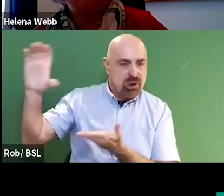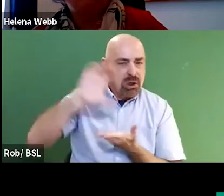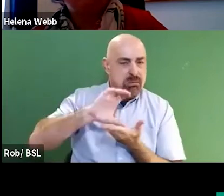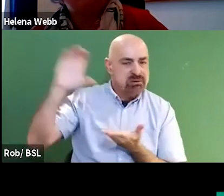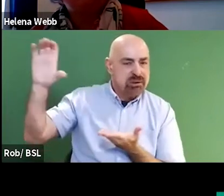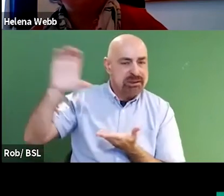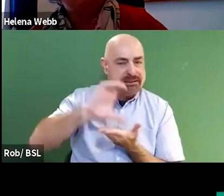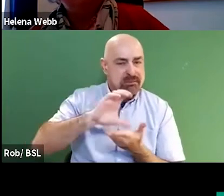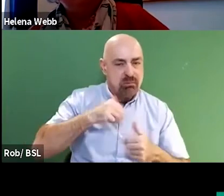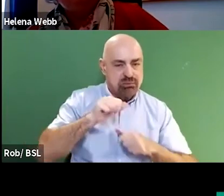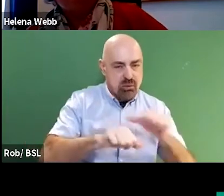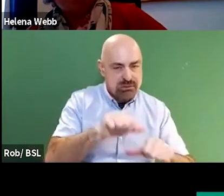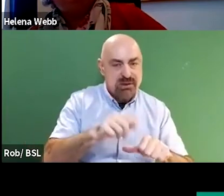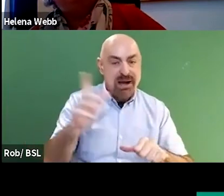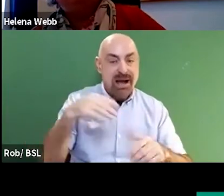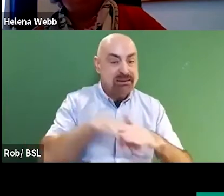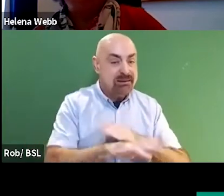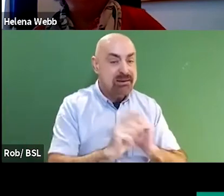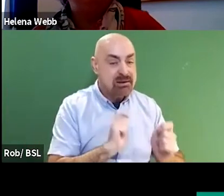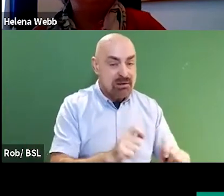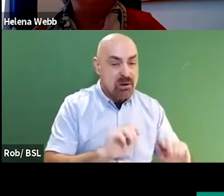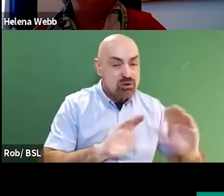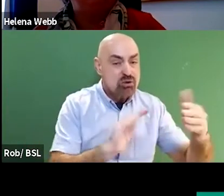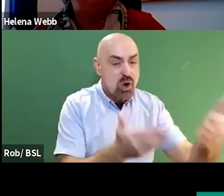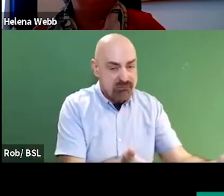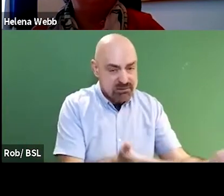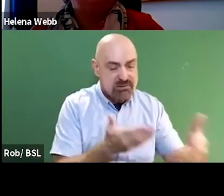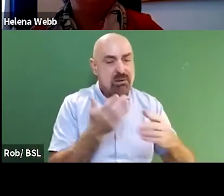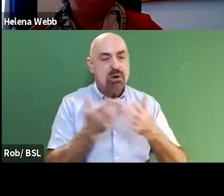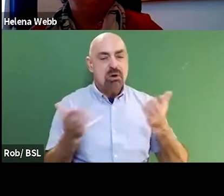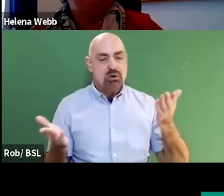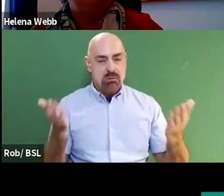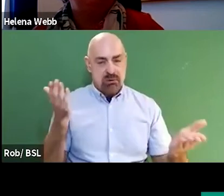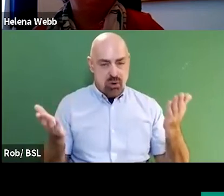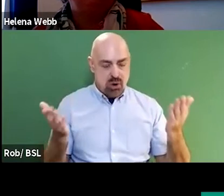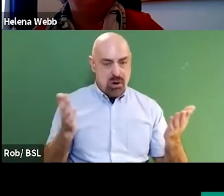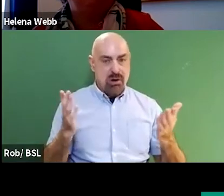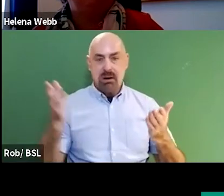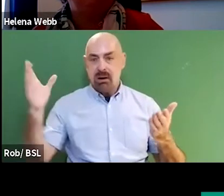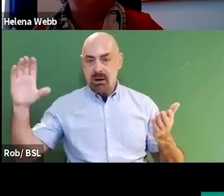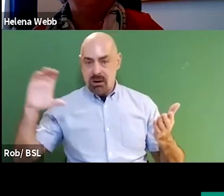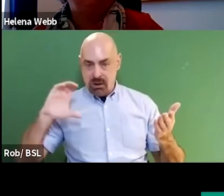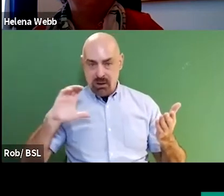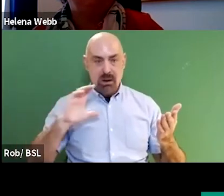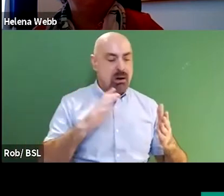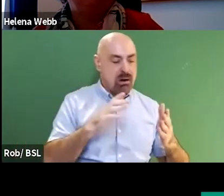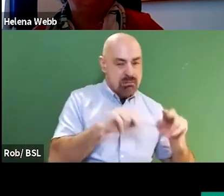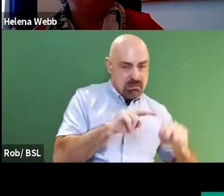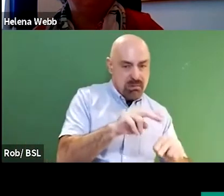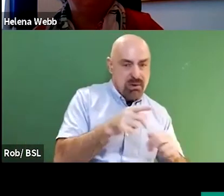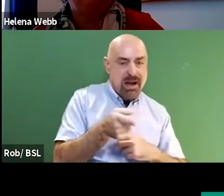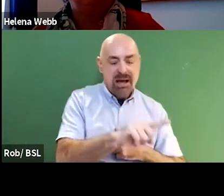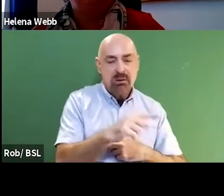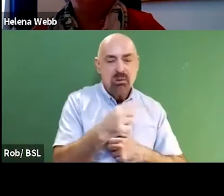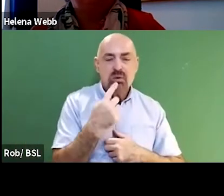internal delivery as a tool really for measuring our impact against. We use something called QUAPM in Cornwall,